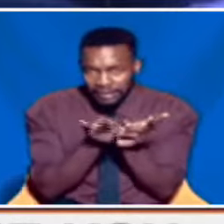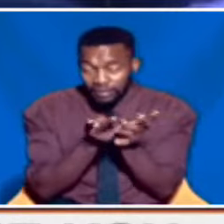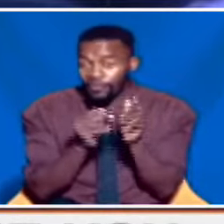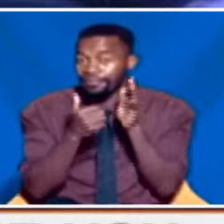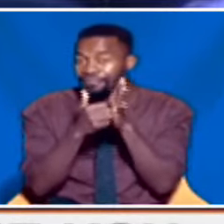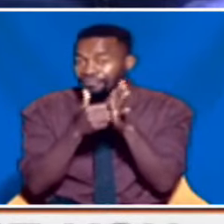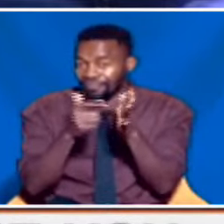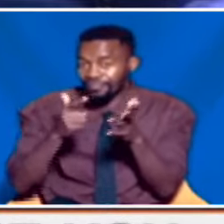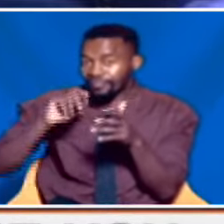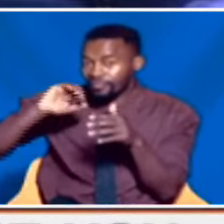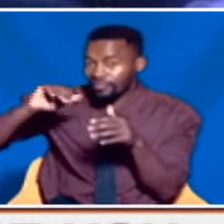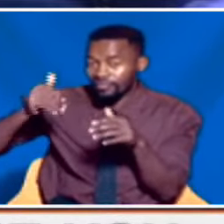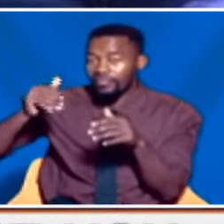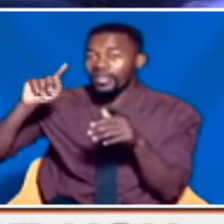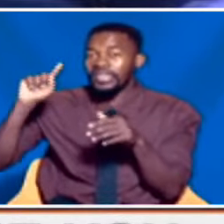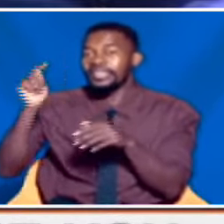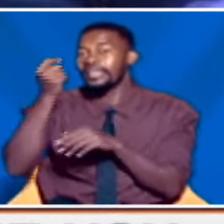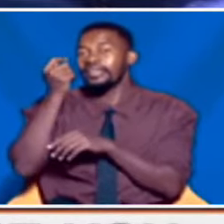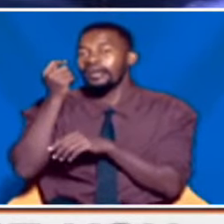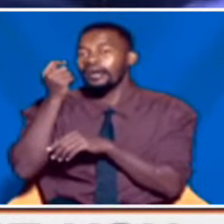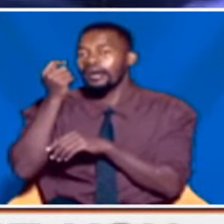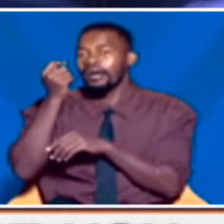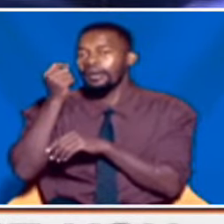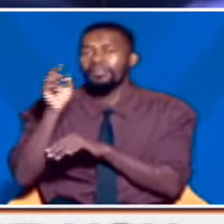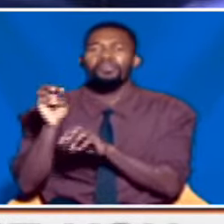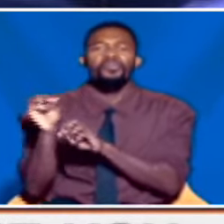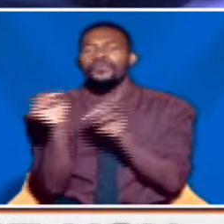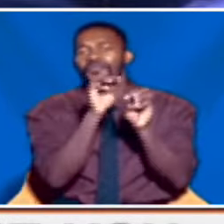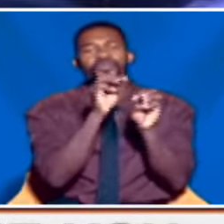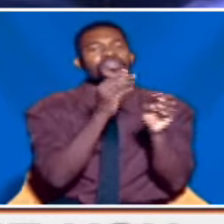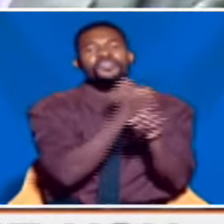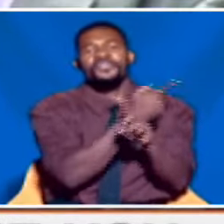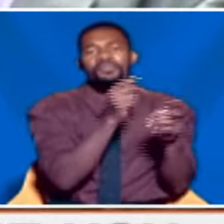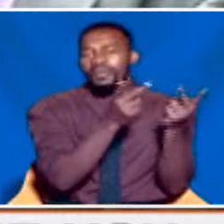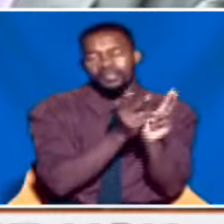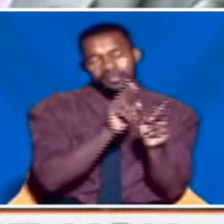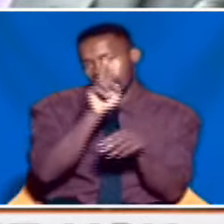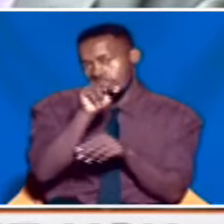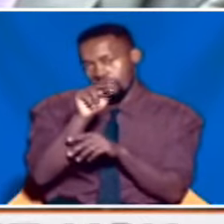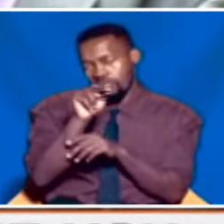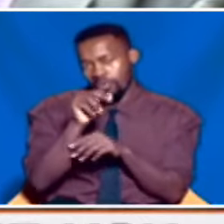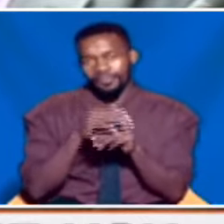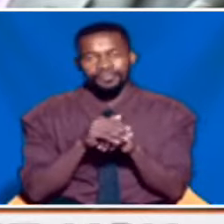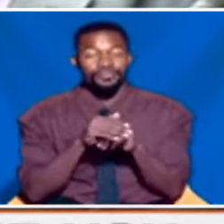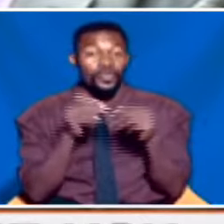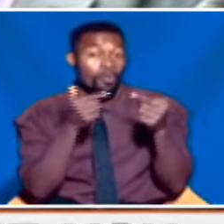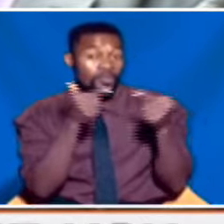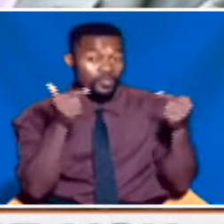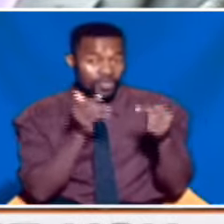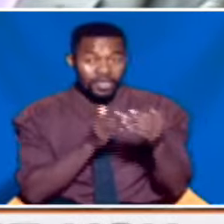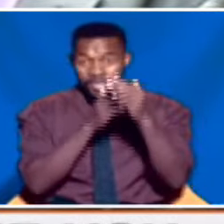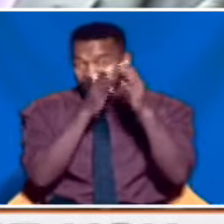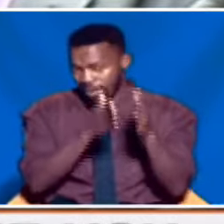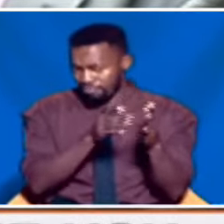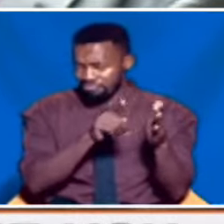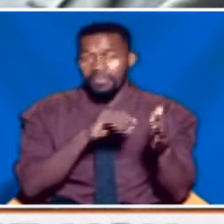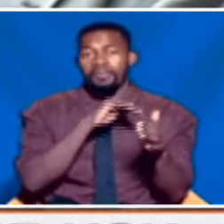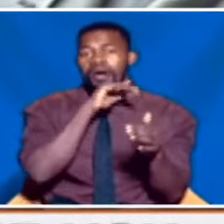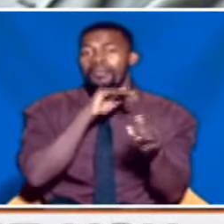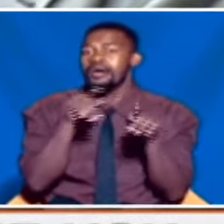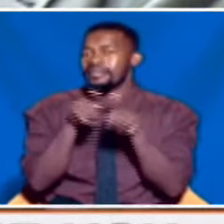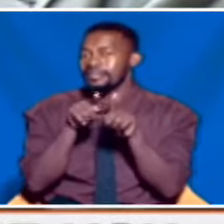Kenya, that you must take them from elsewhere. And that is not what we mean. The opposition leader also delved into the Finance